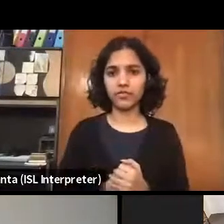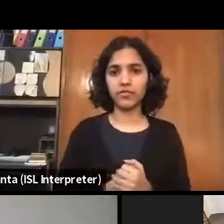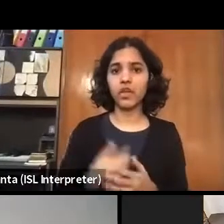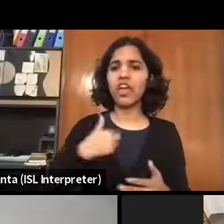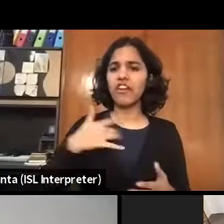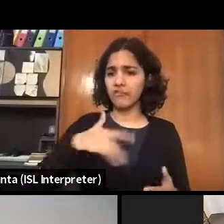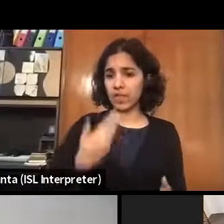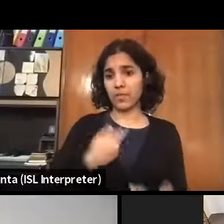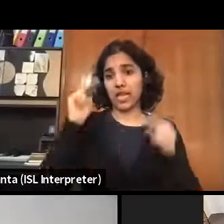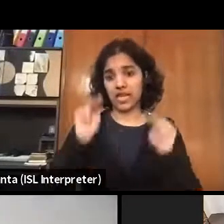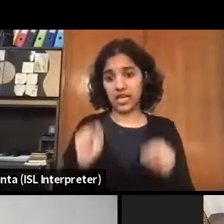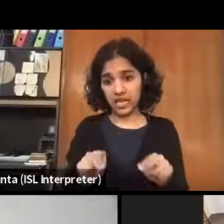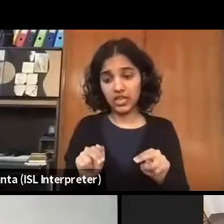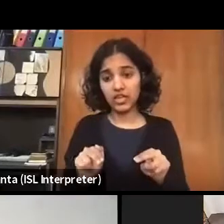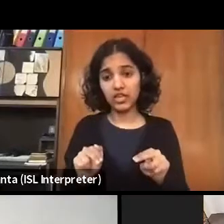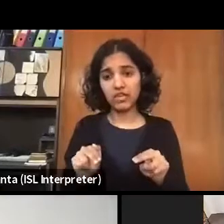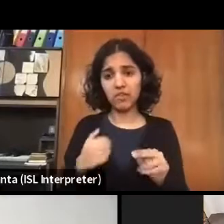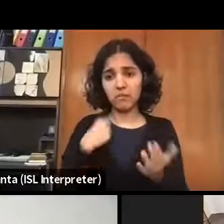to